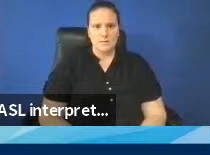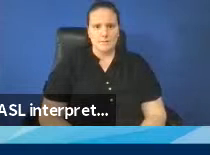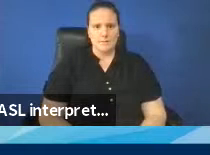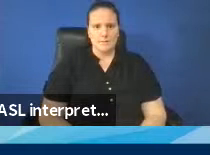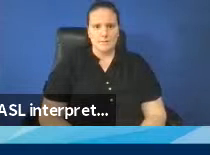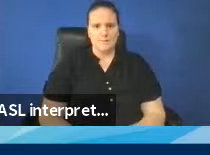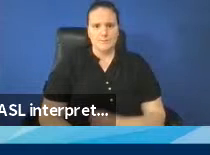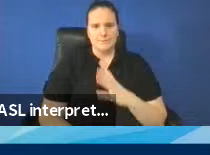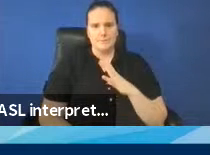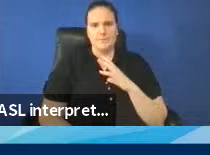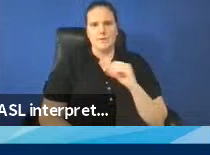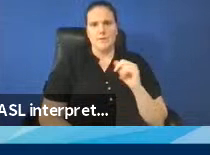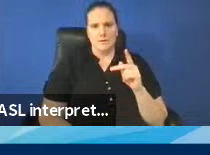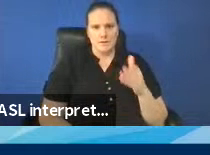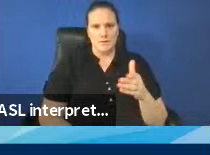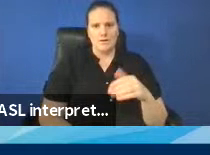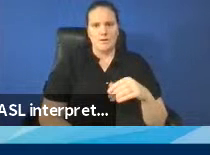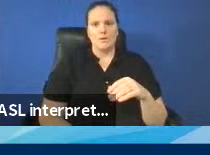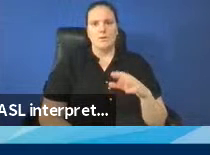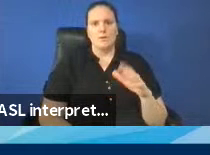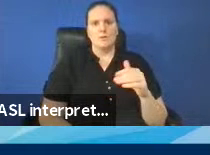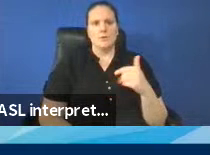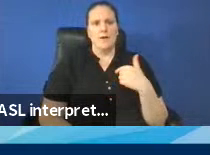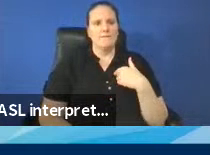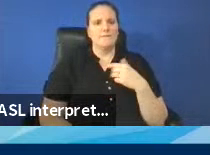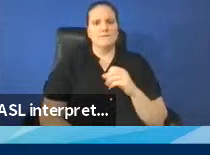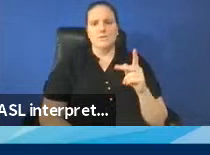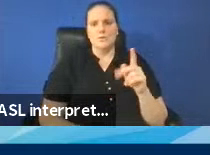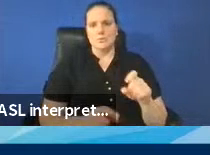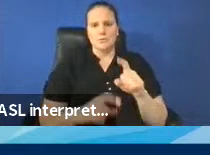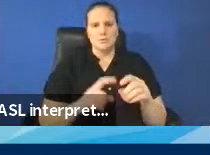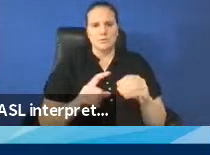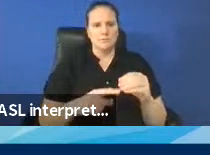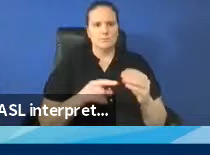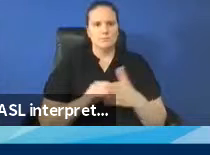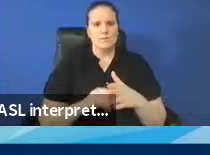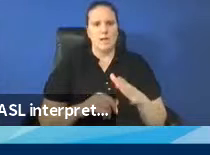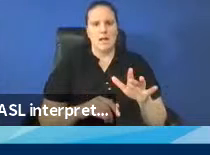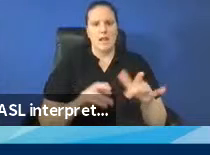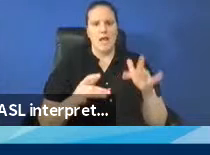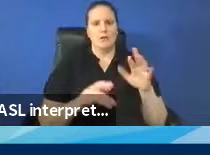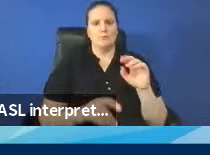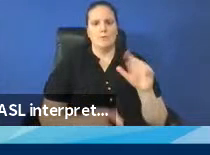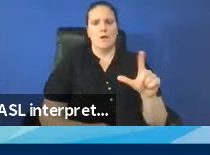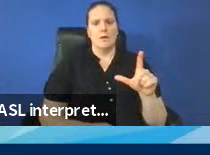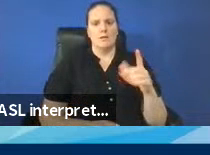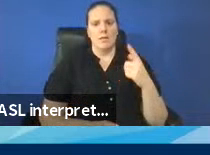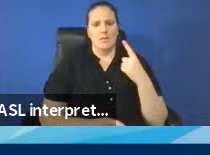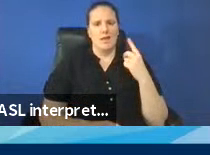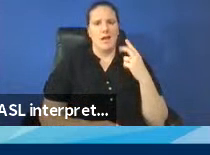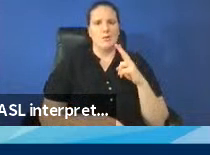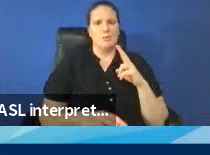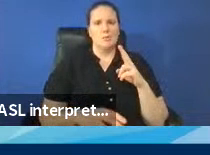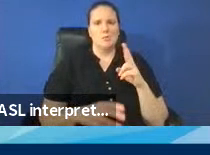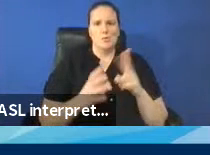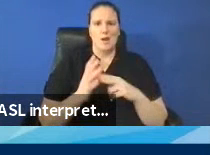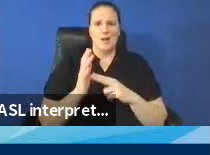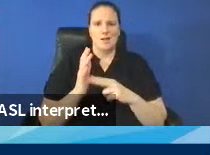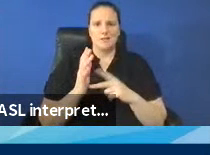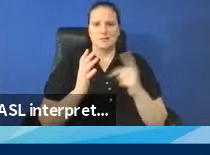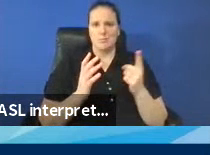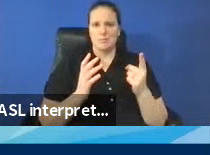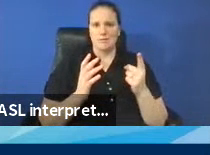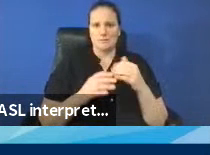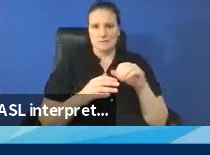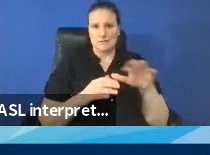Okay, there we go. There you go. So I have a couple of questions about the light rail. I think I read something in the literature that was